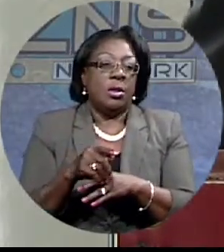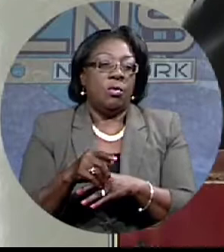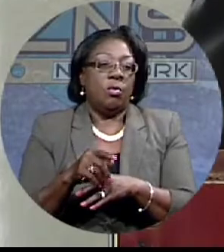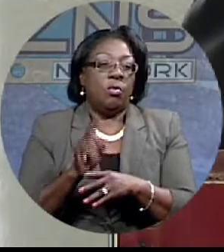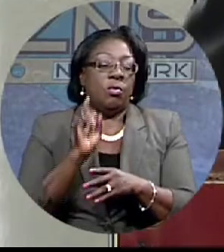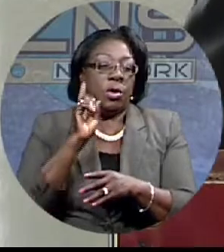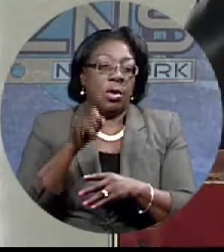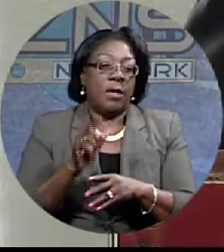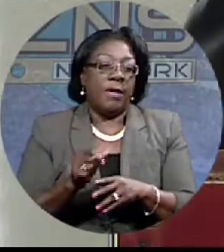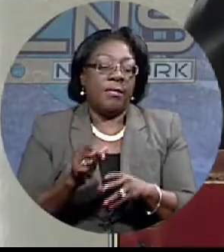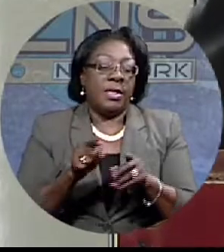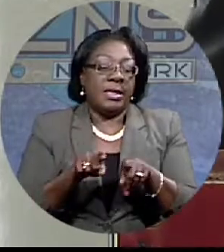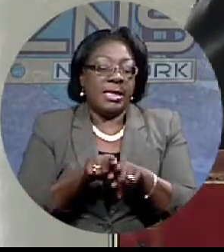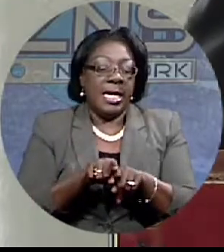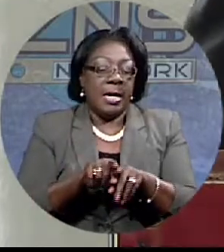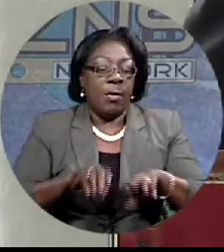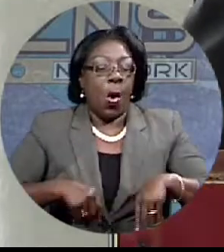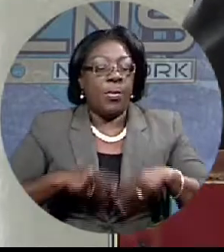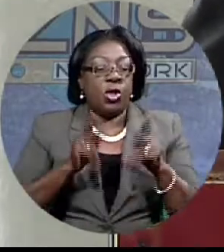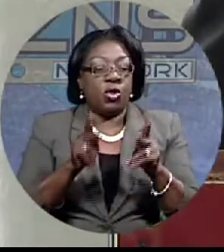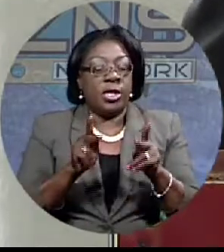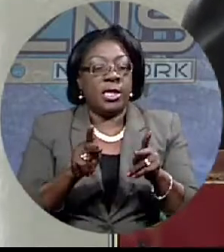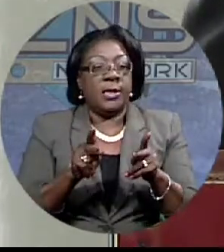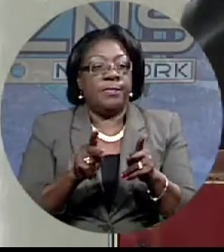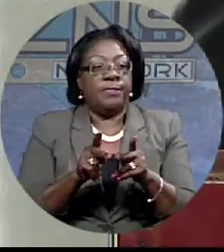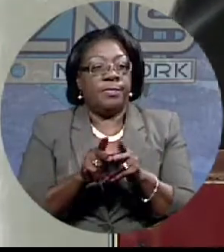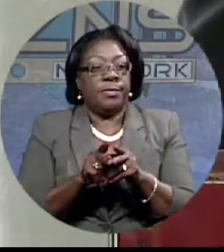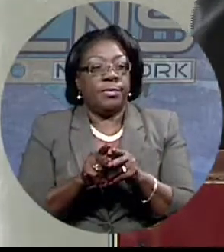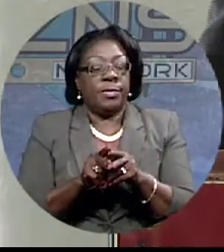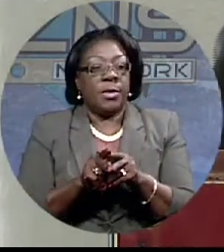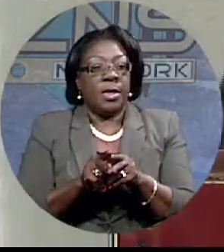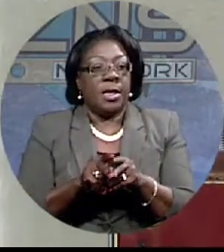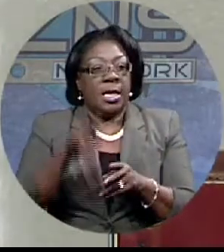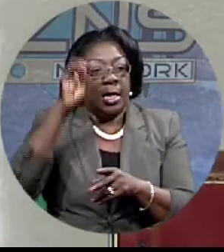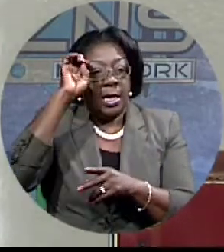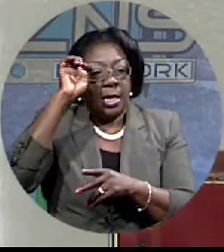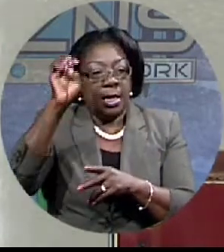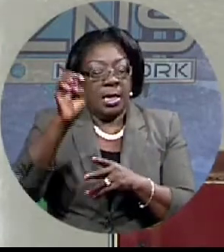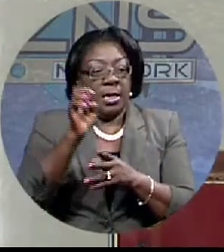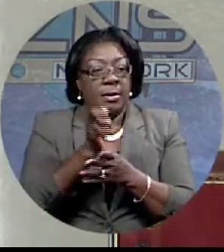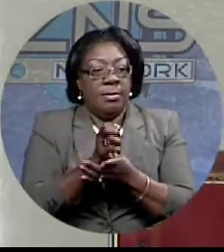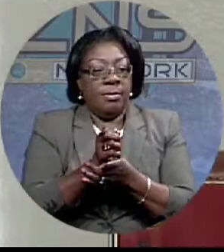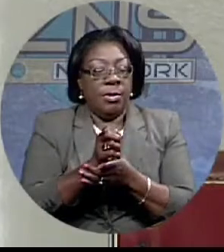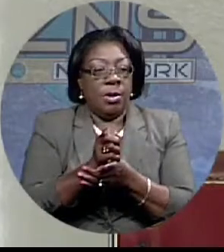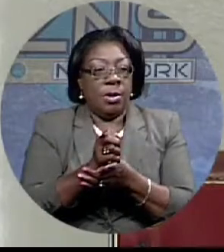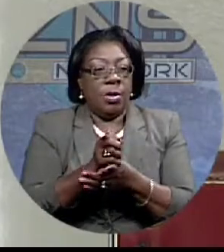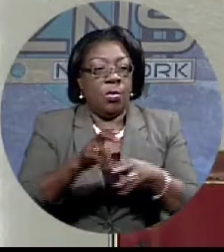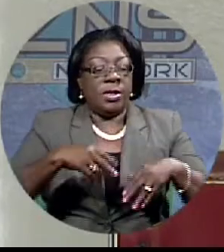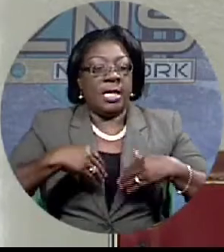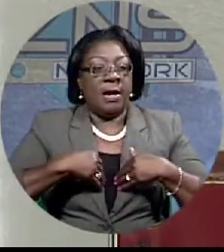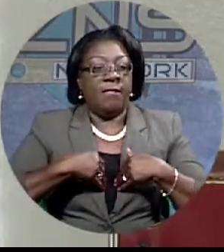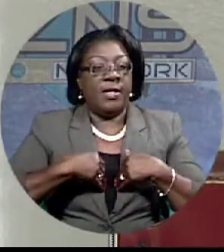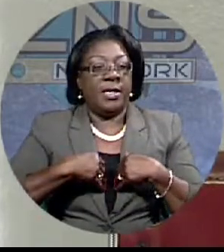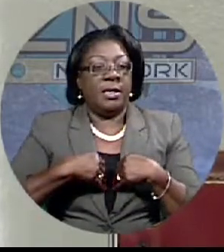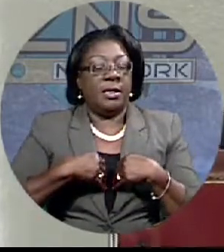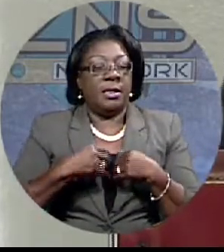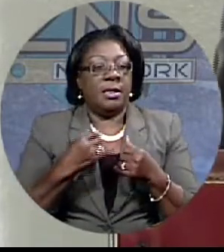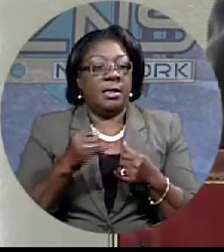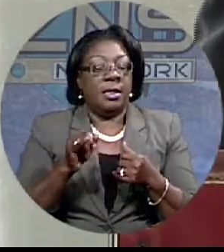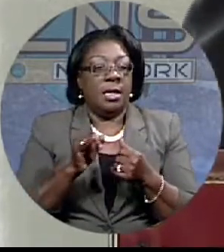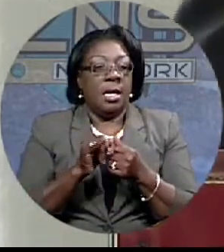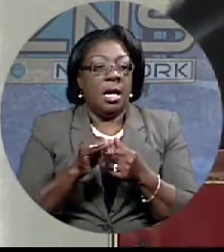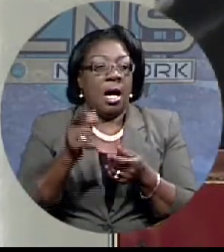not have had such an opportunity. The fact that he was hosting